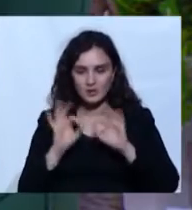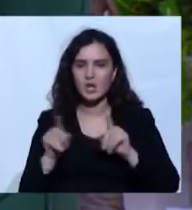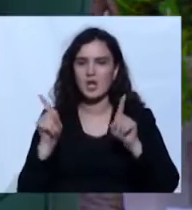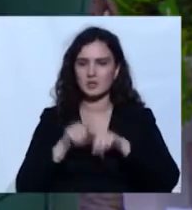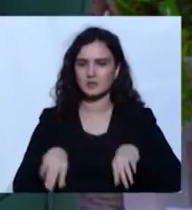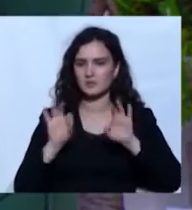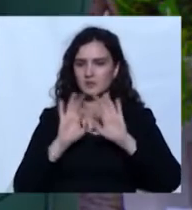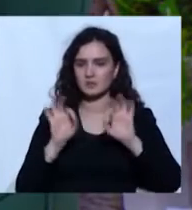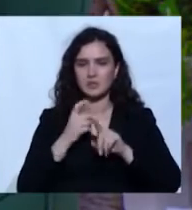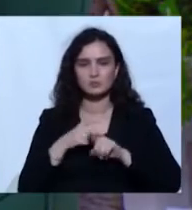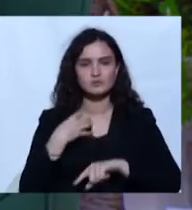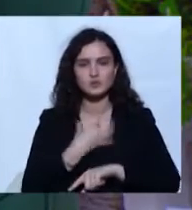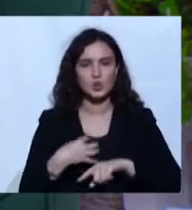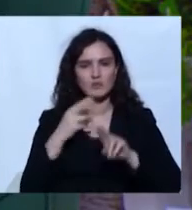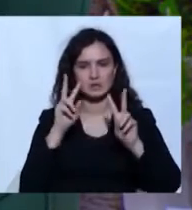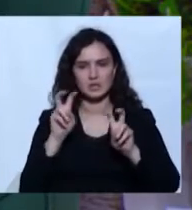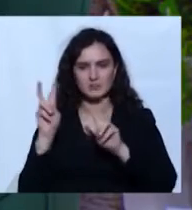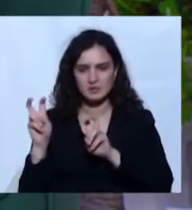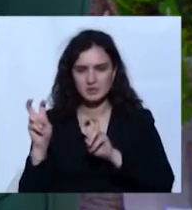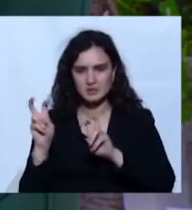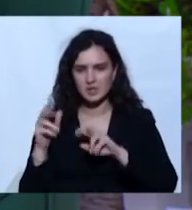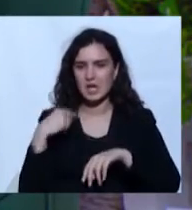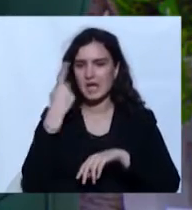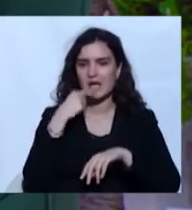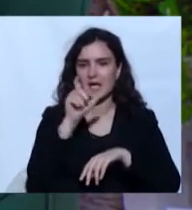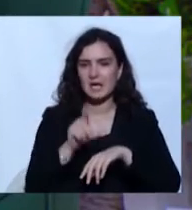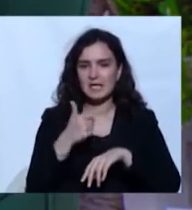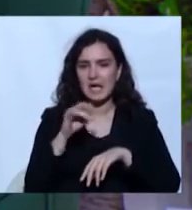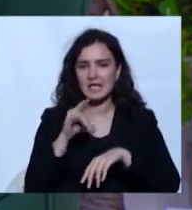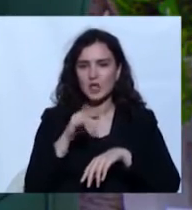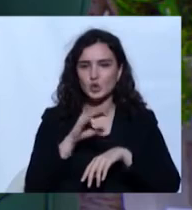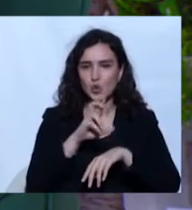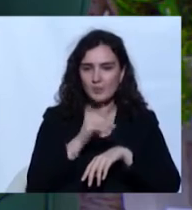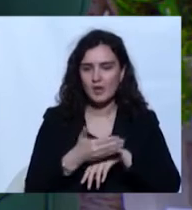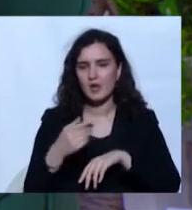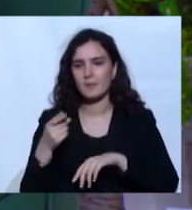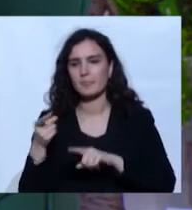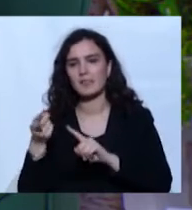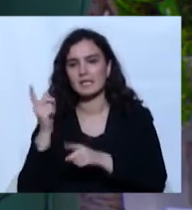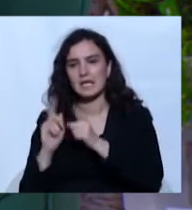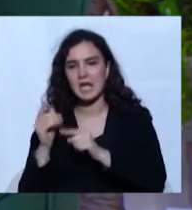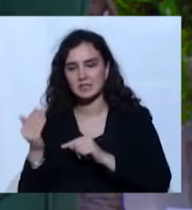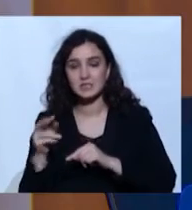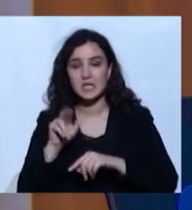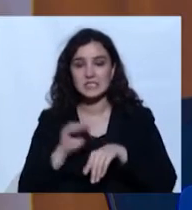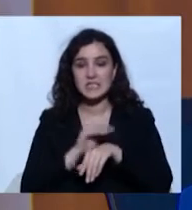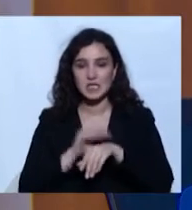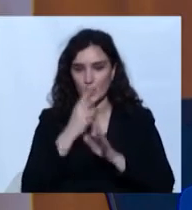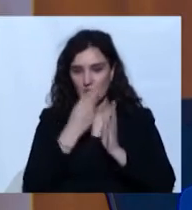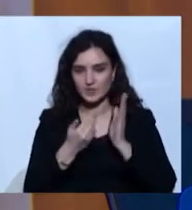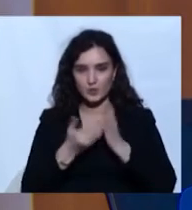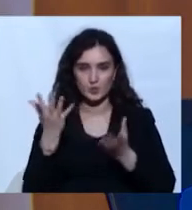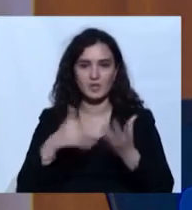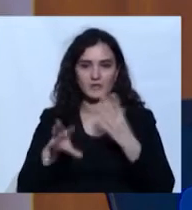the very important themes of appearances versus reality and showing mercy to all. This would be a